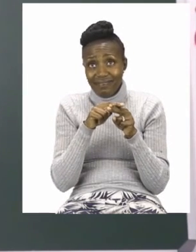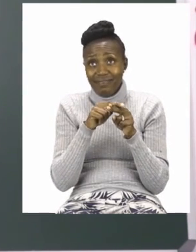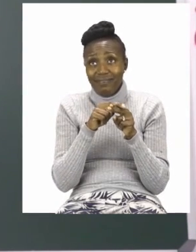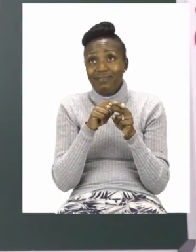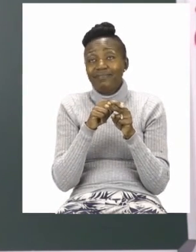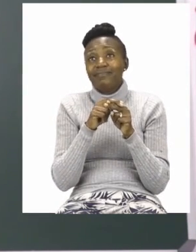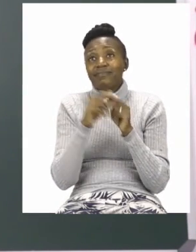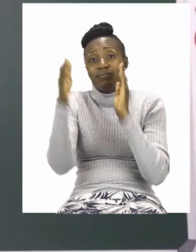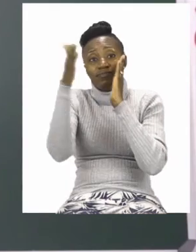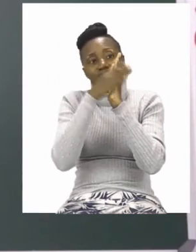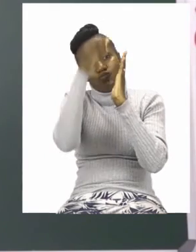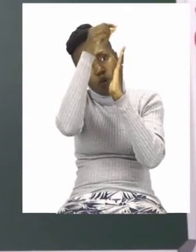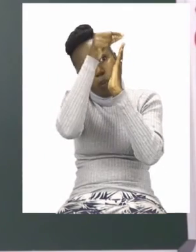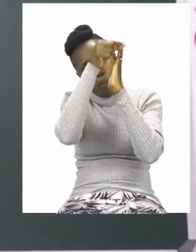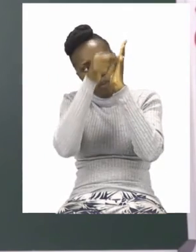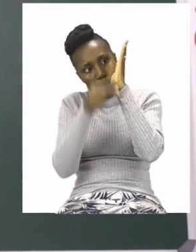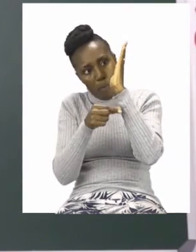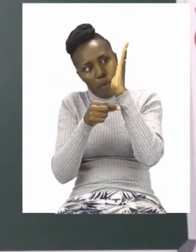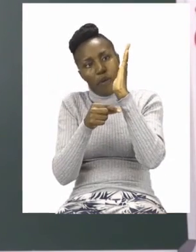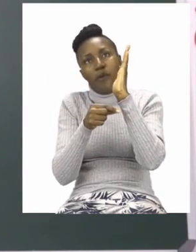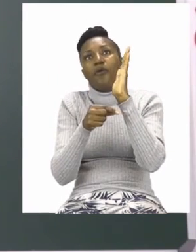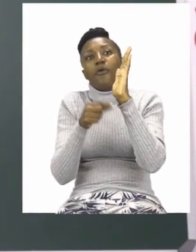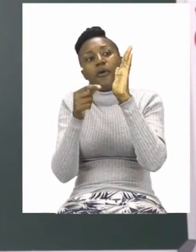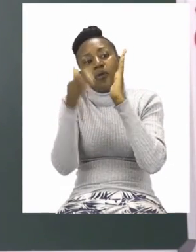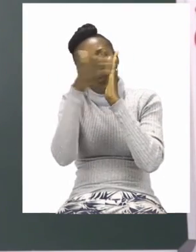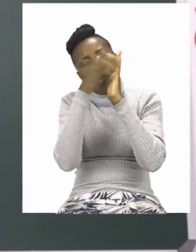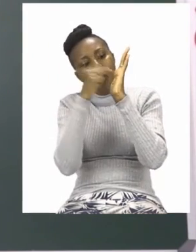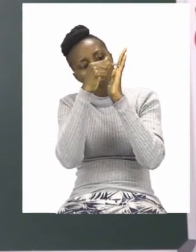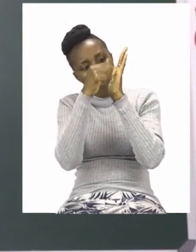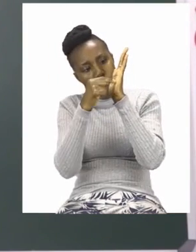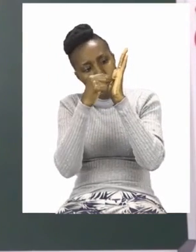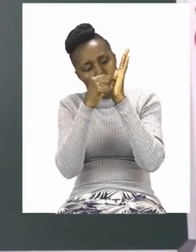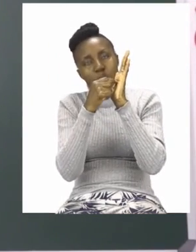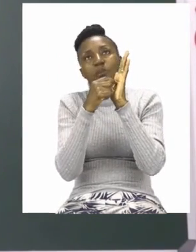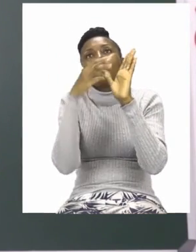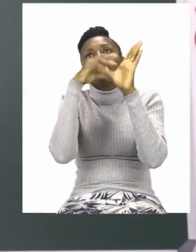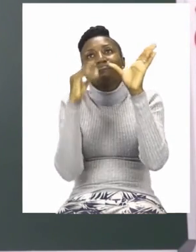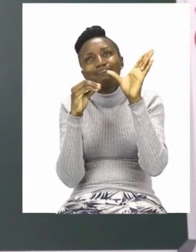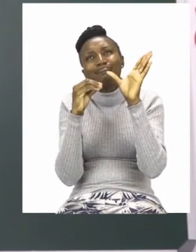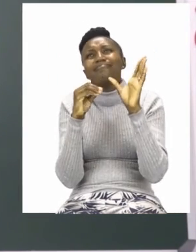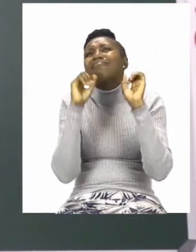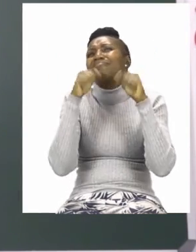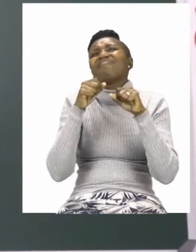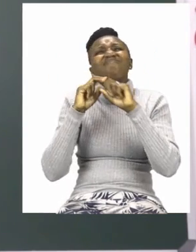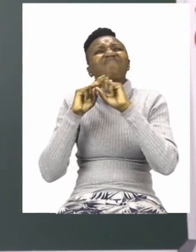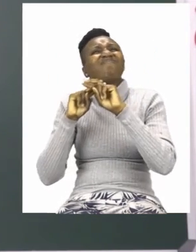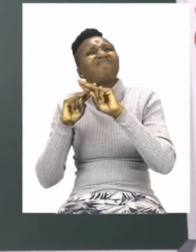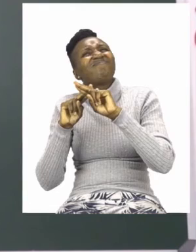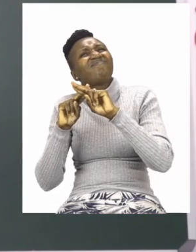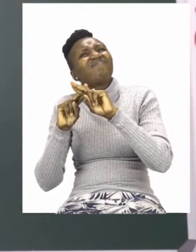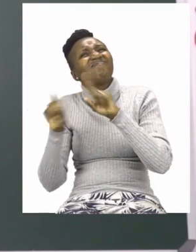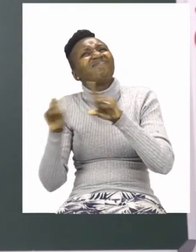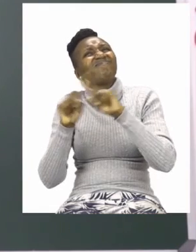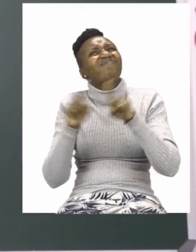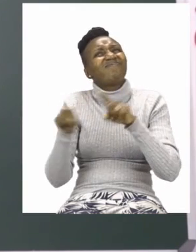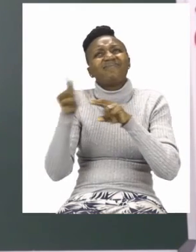frame and I have my leaves on my door. I can use many materials, just like how you can also